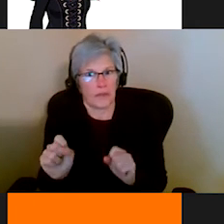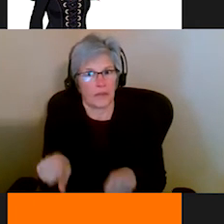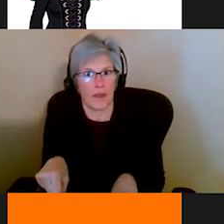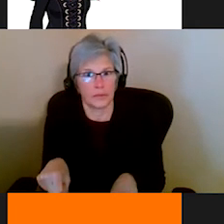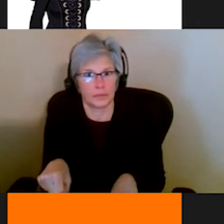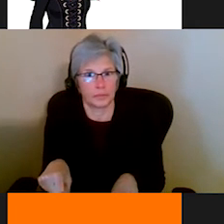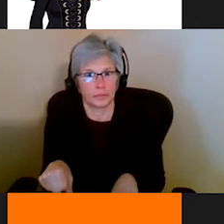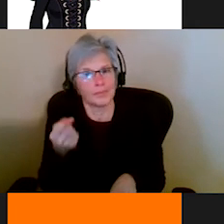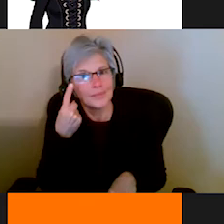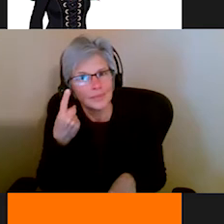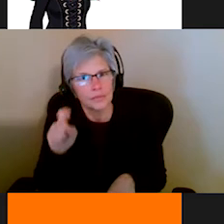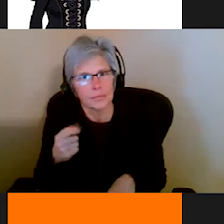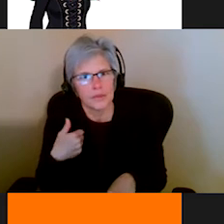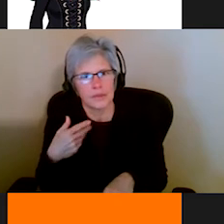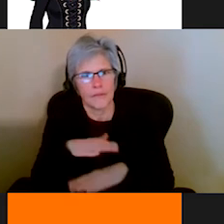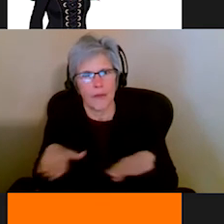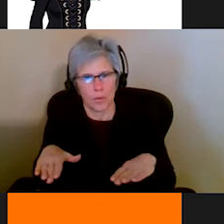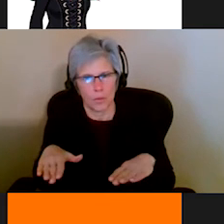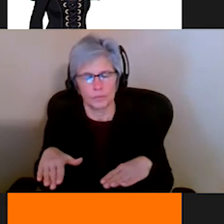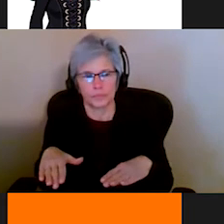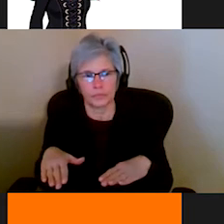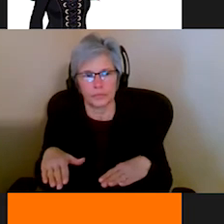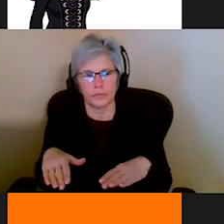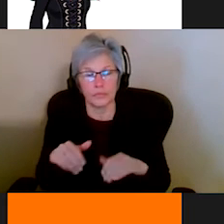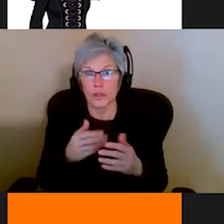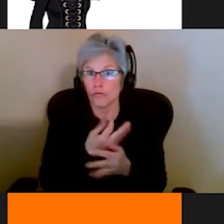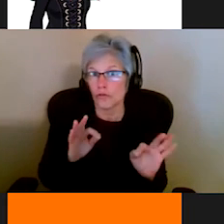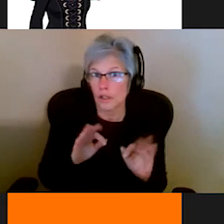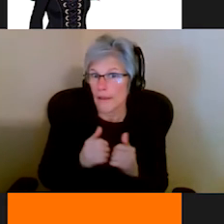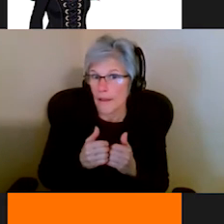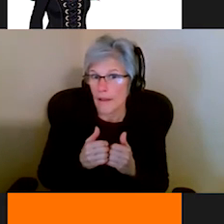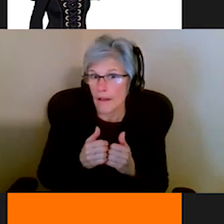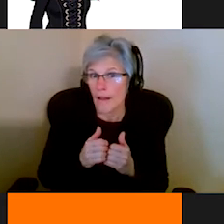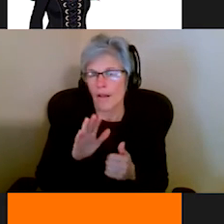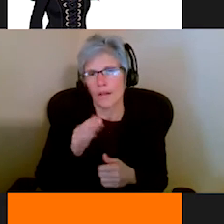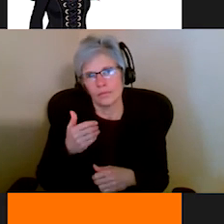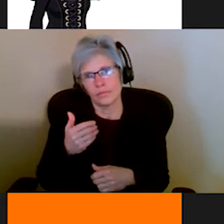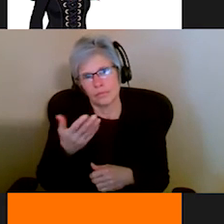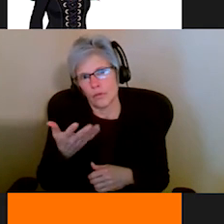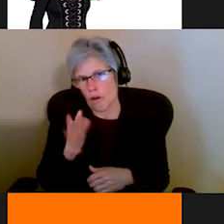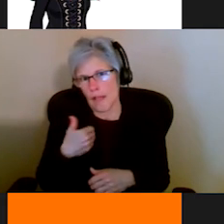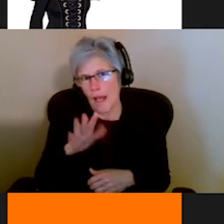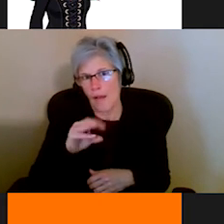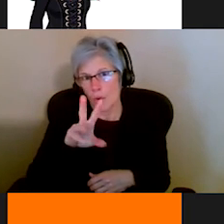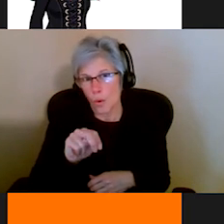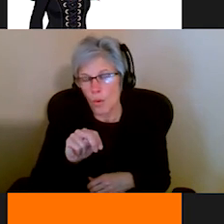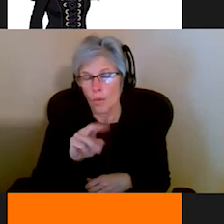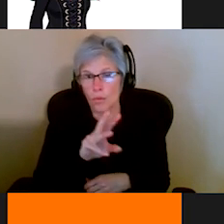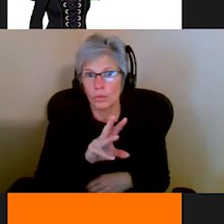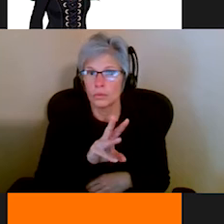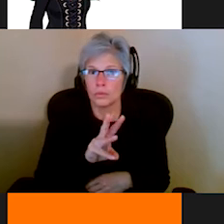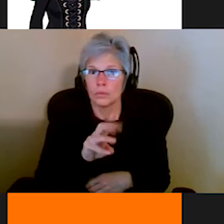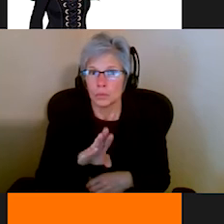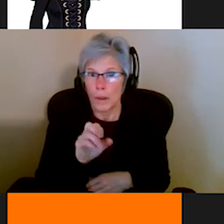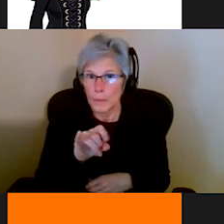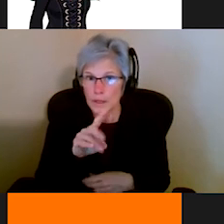if you have a platform. Now, ways that you can do that for free, obviously, are if you have your own website, if you have Instagram or Facebook, you